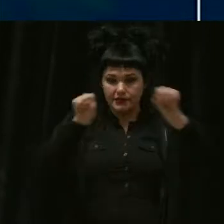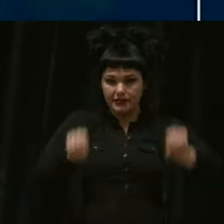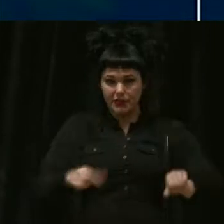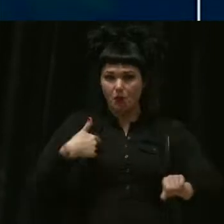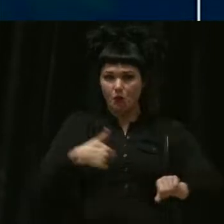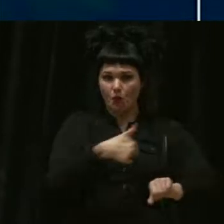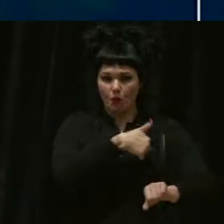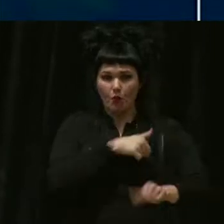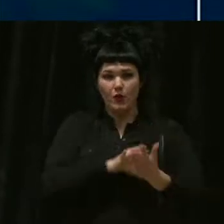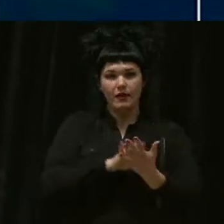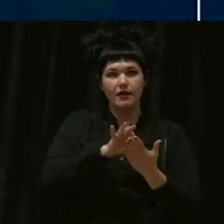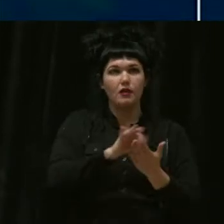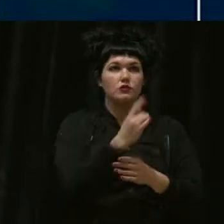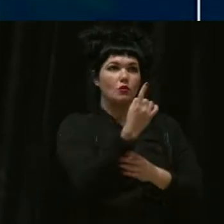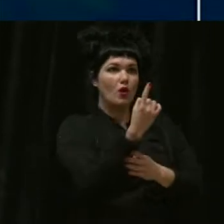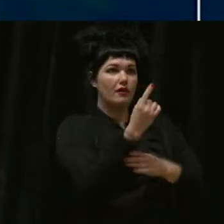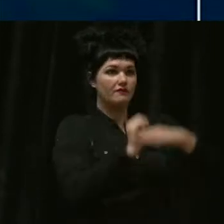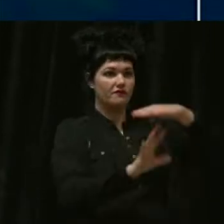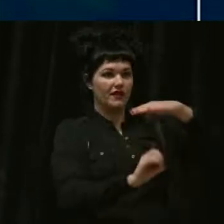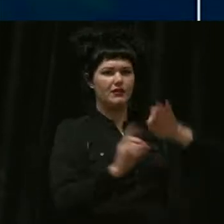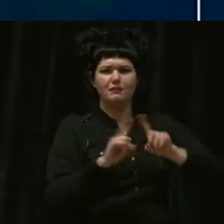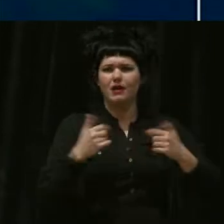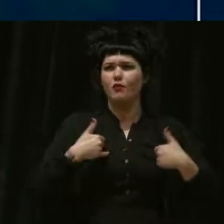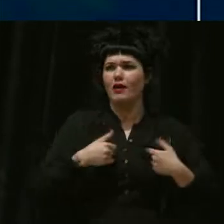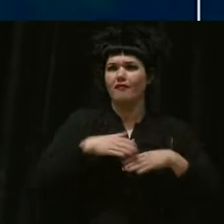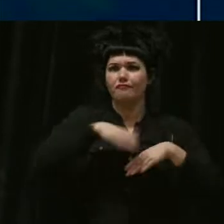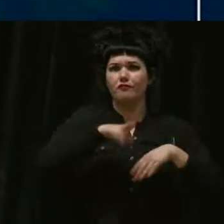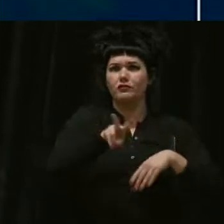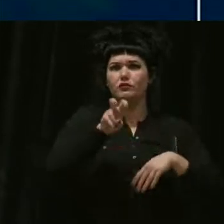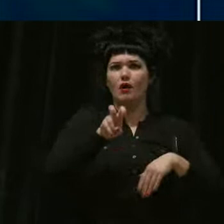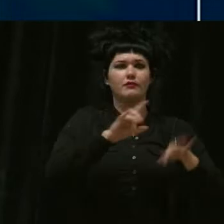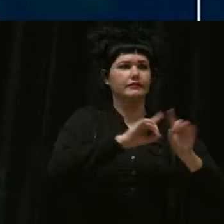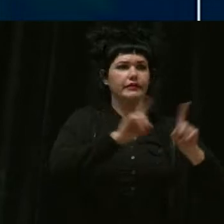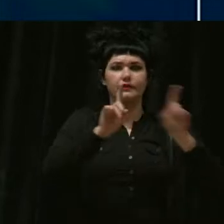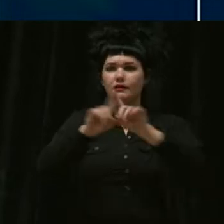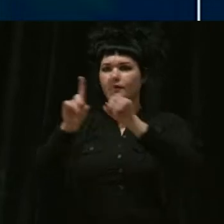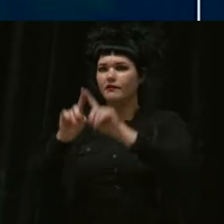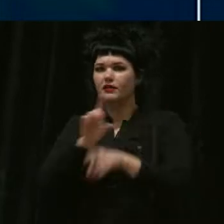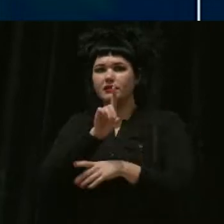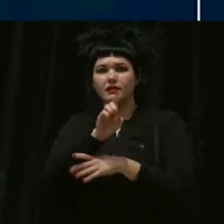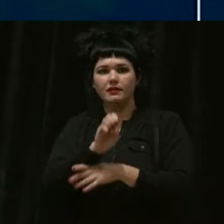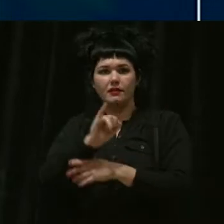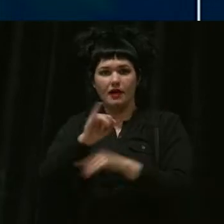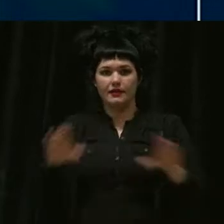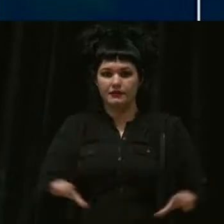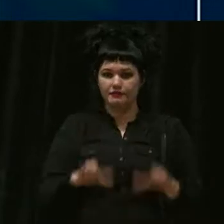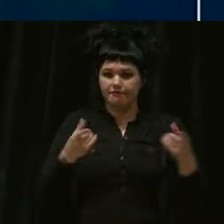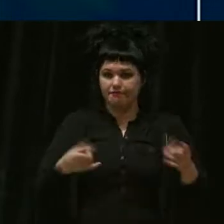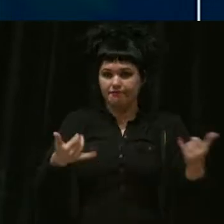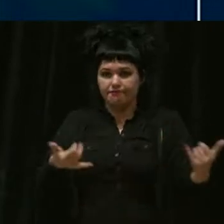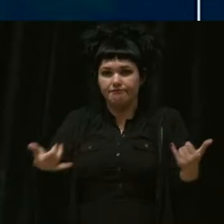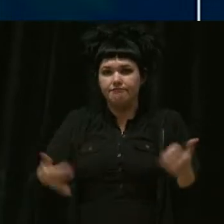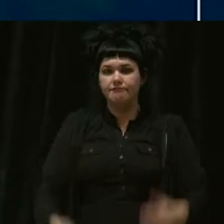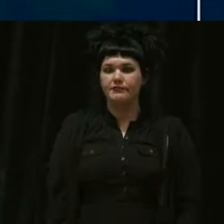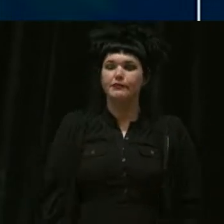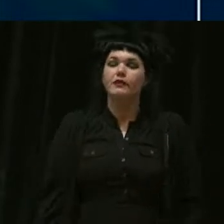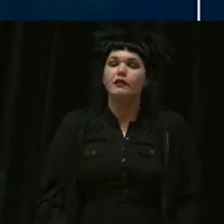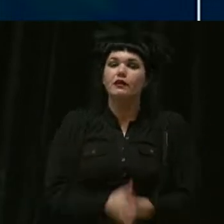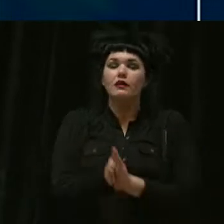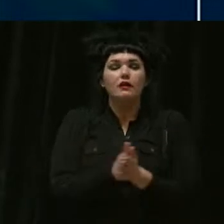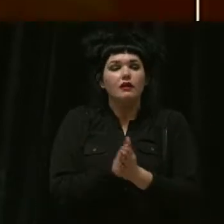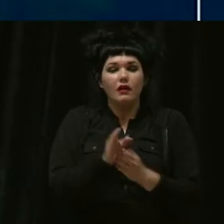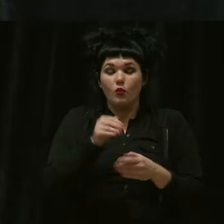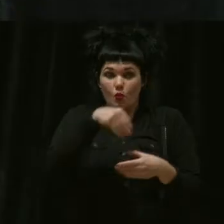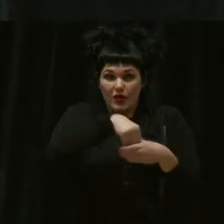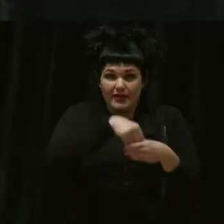as one in our 50, but there are more than 200 different DEI activities that are occurring within the